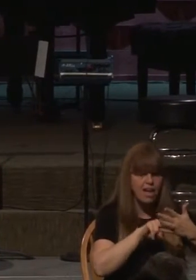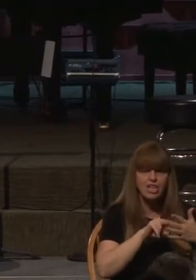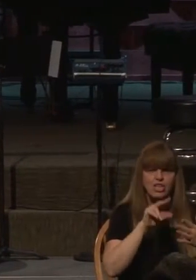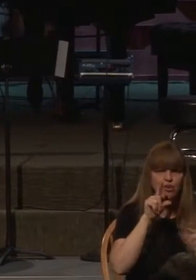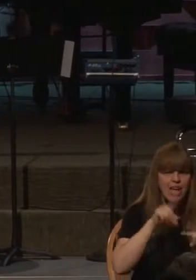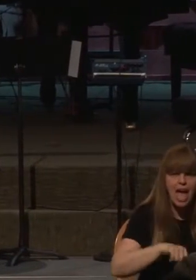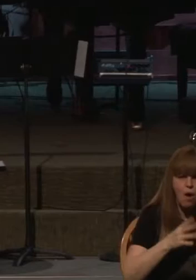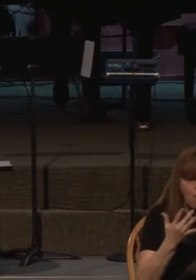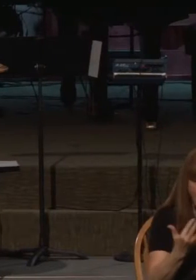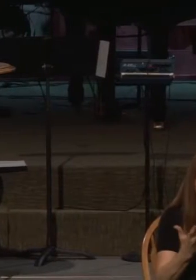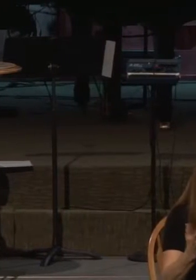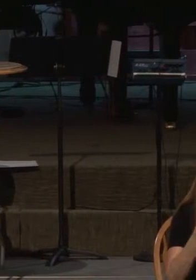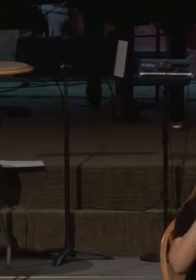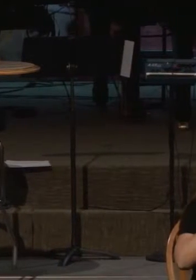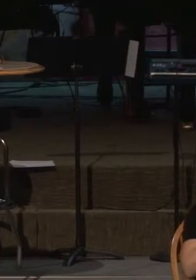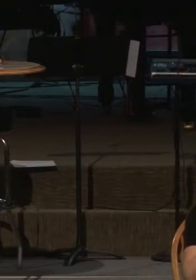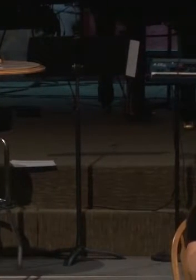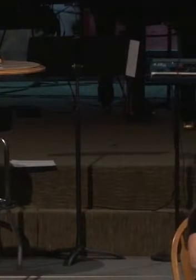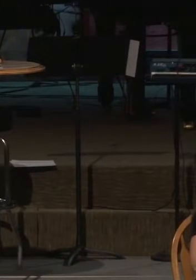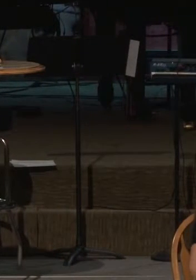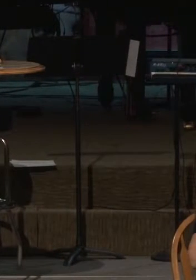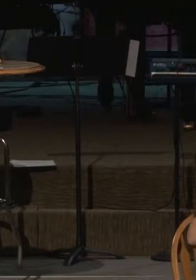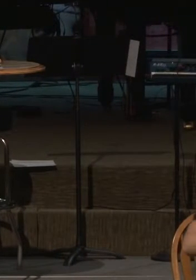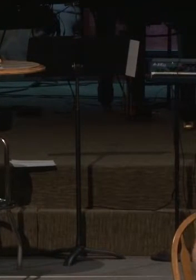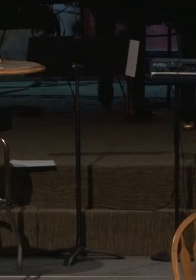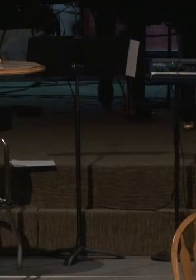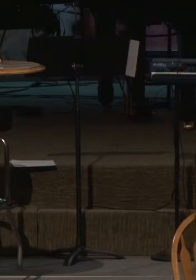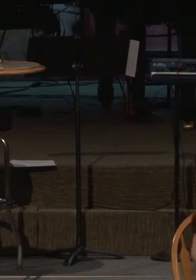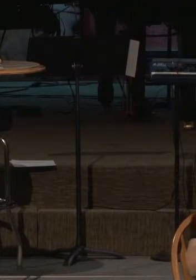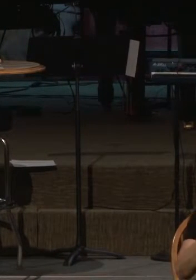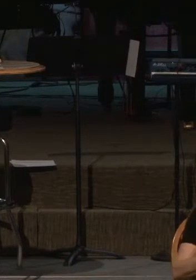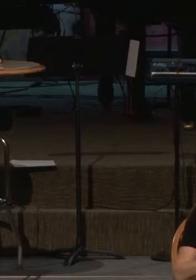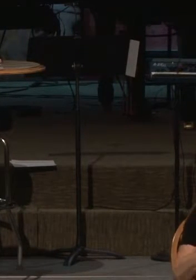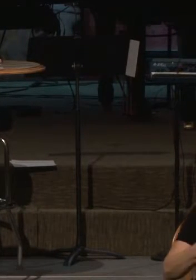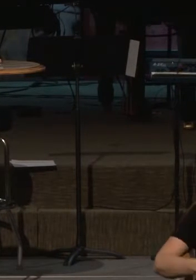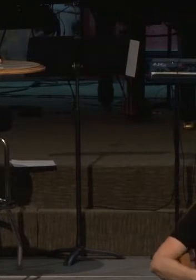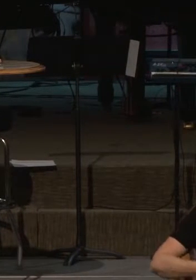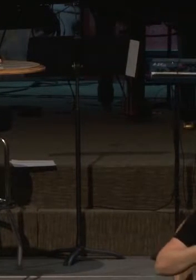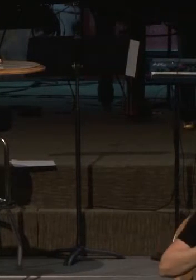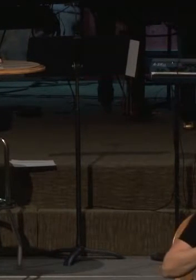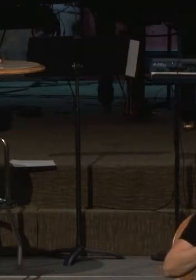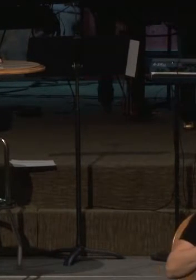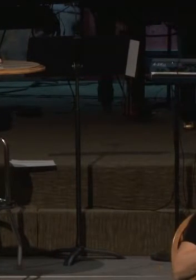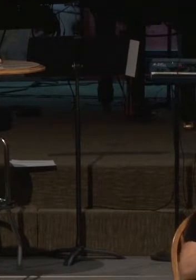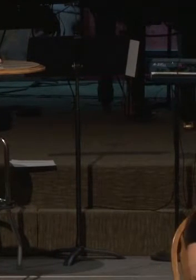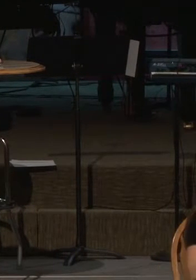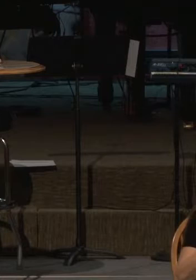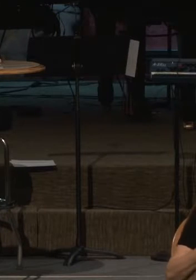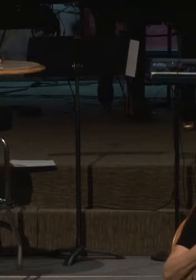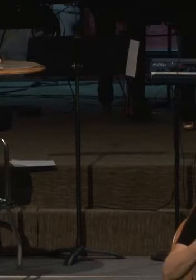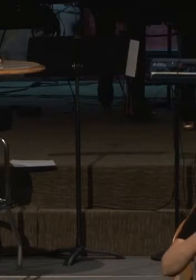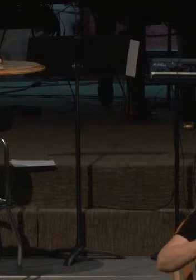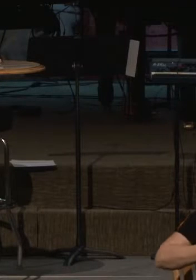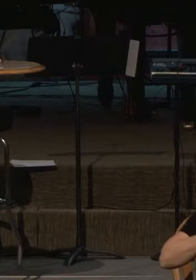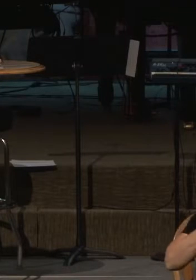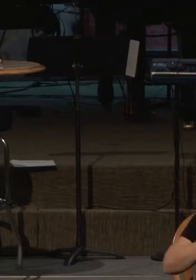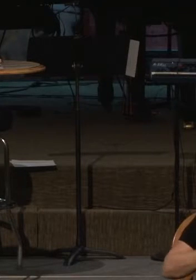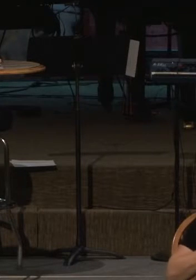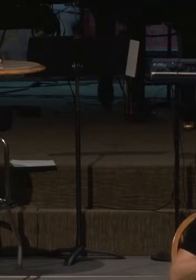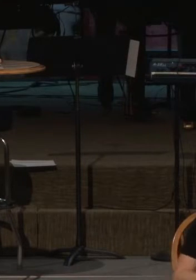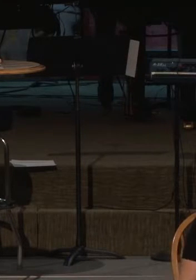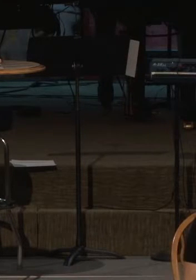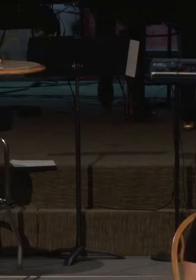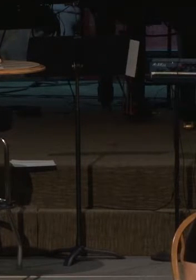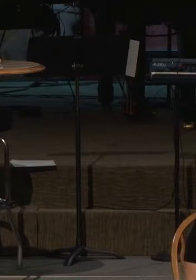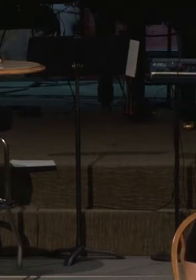get back into it again. Because it's bringing life and it's bringing vitality.